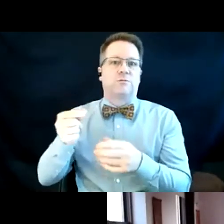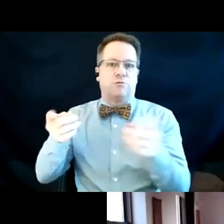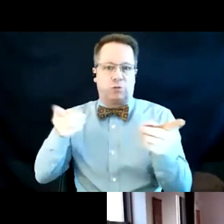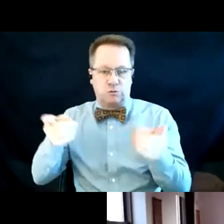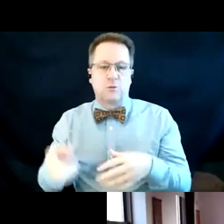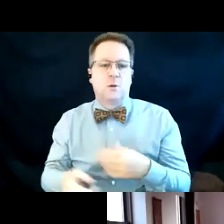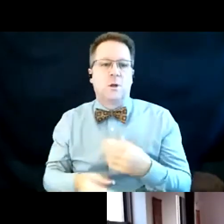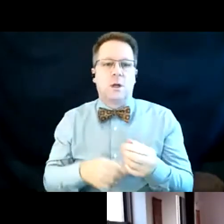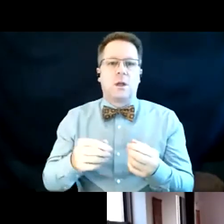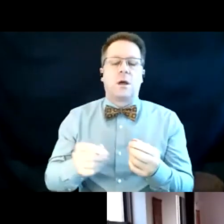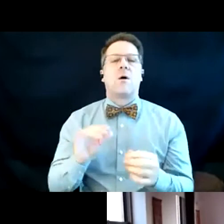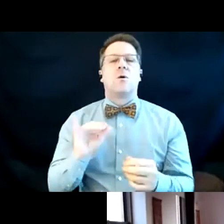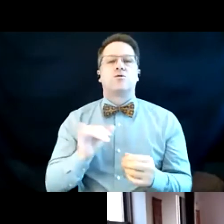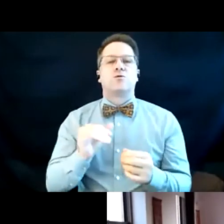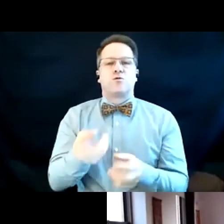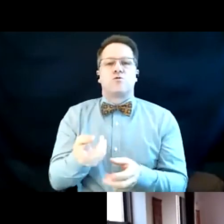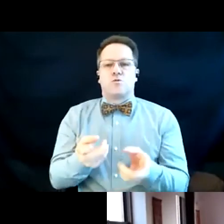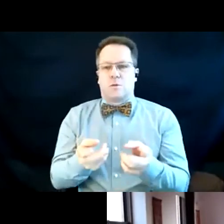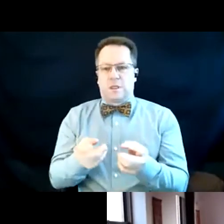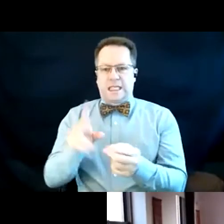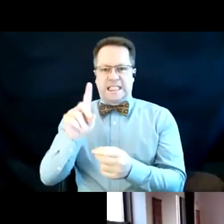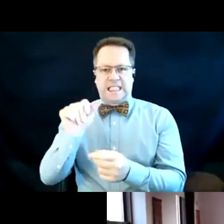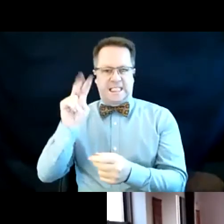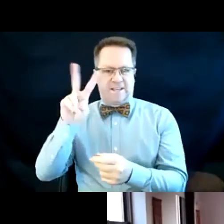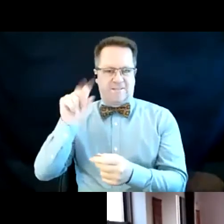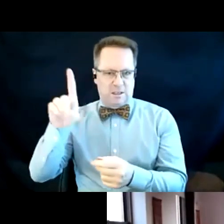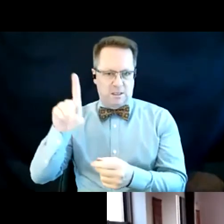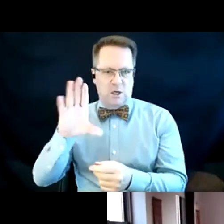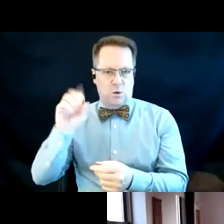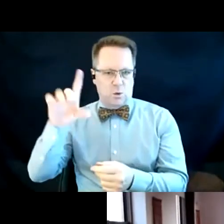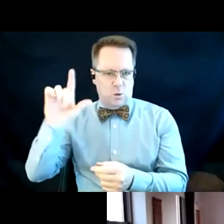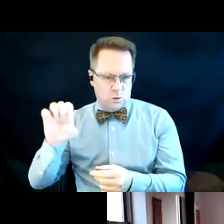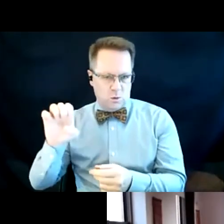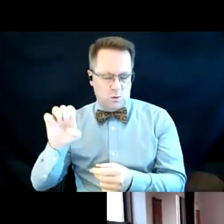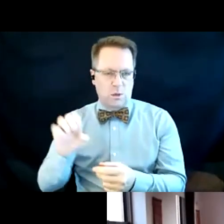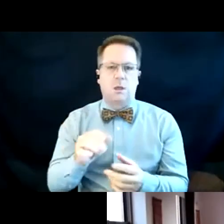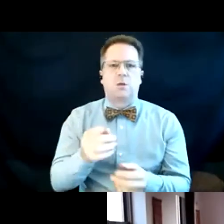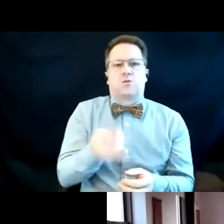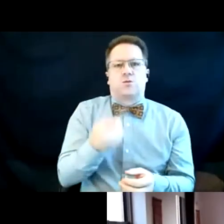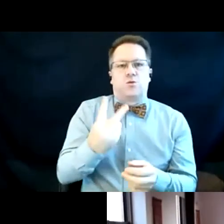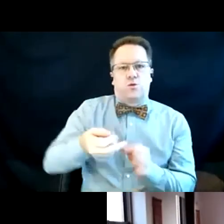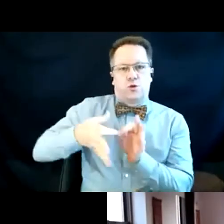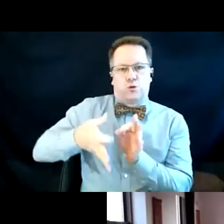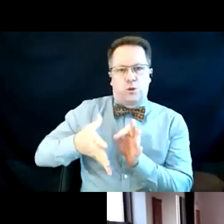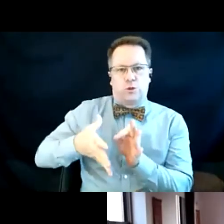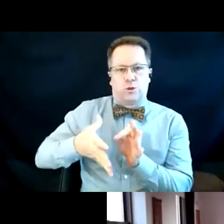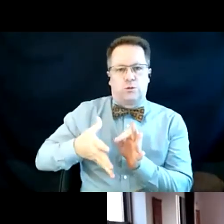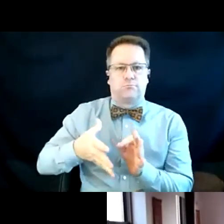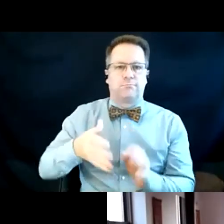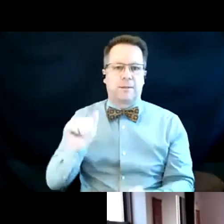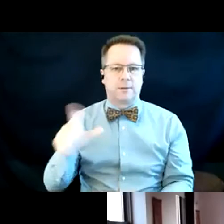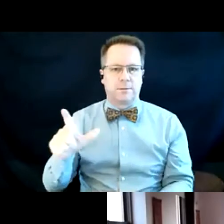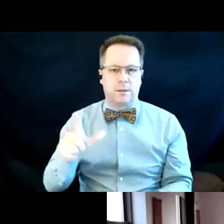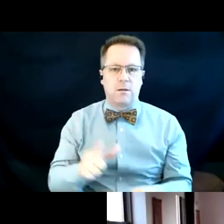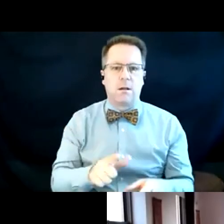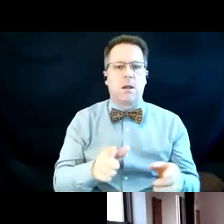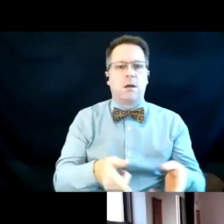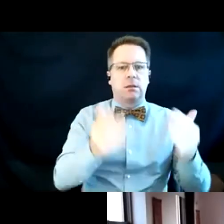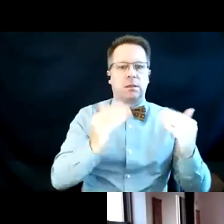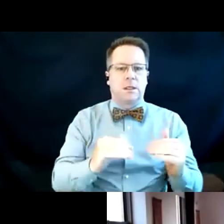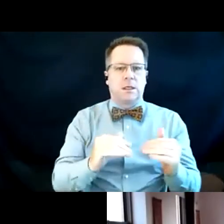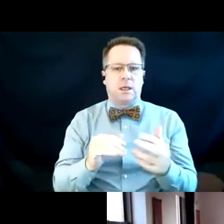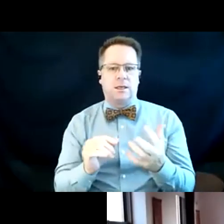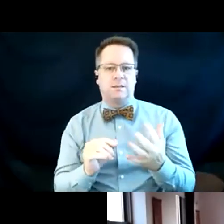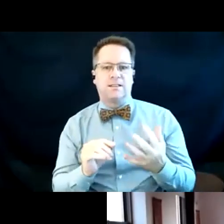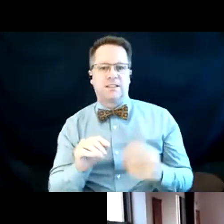2 ASL interpreters, Clint and Connie. Thank you so much, Clint and Connie. And Shanti, our closed captioner. Closed captioning is